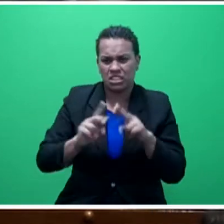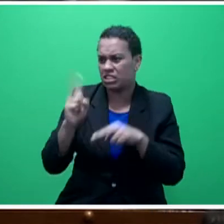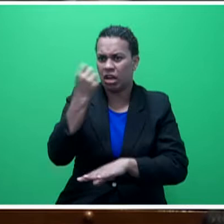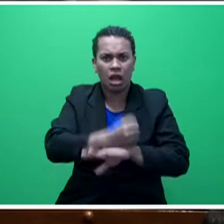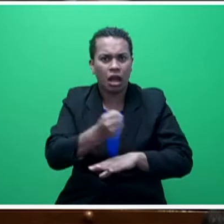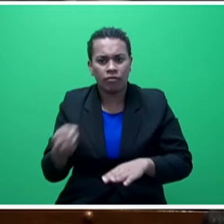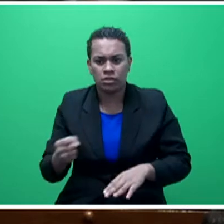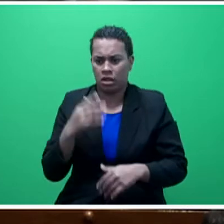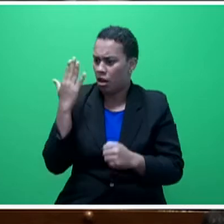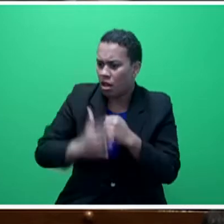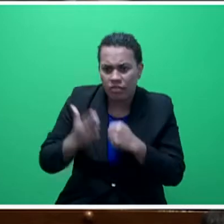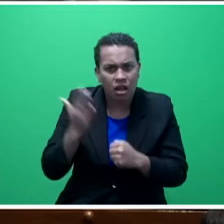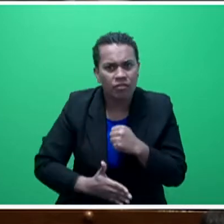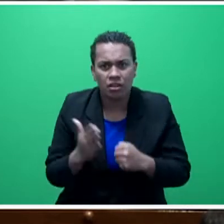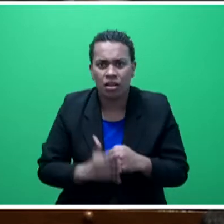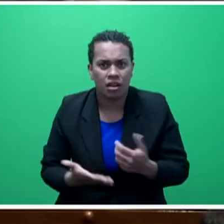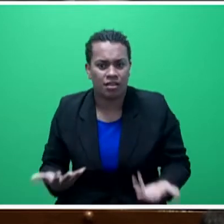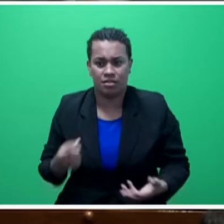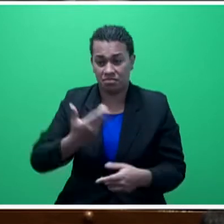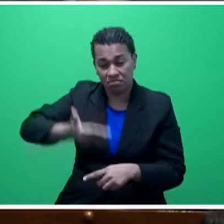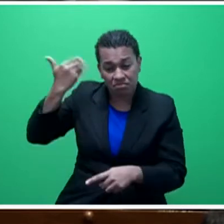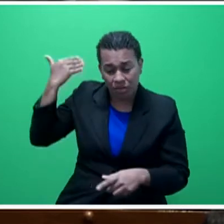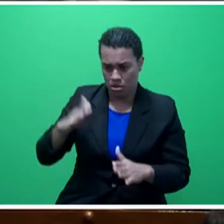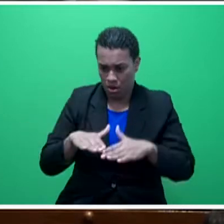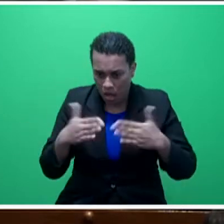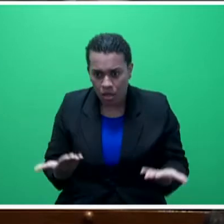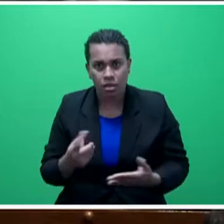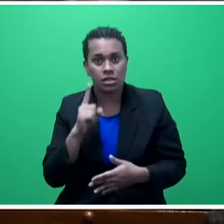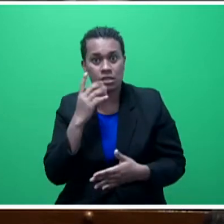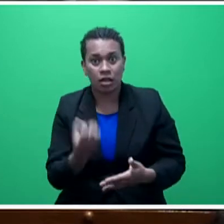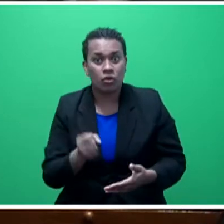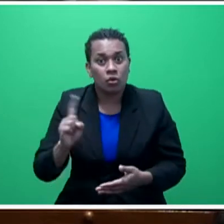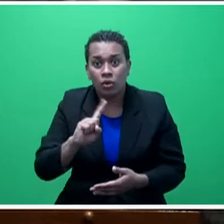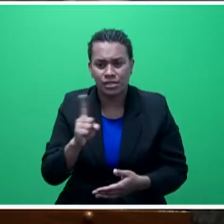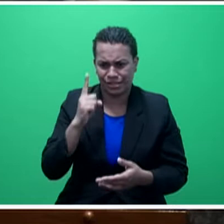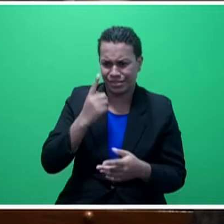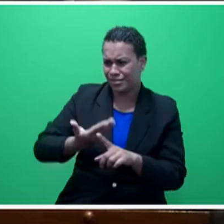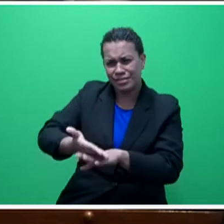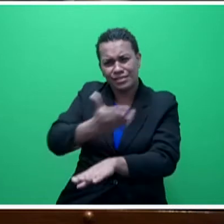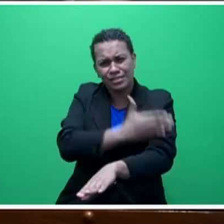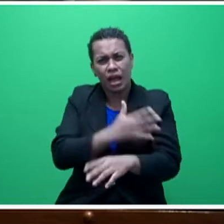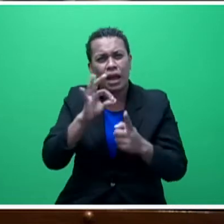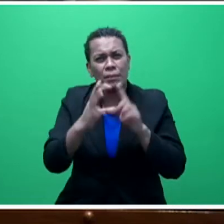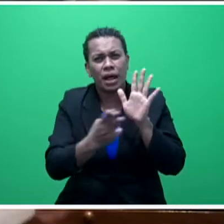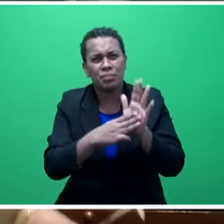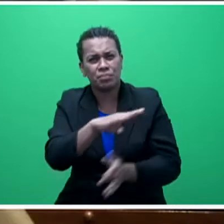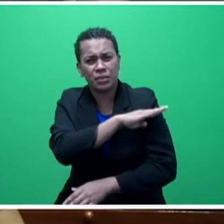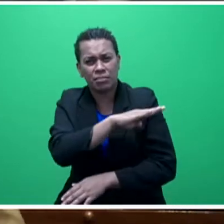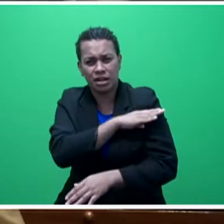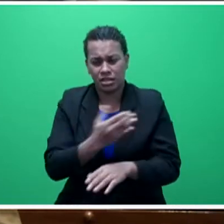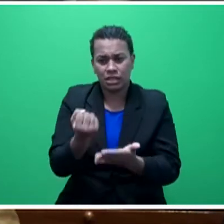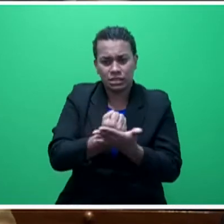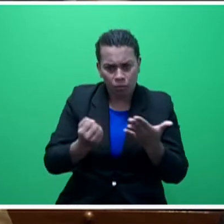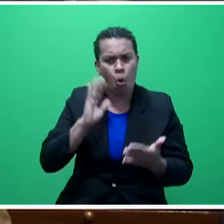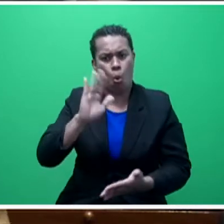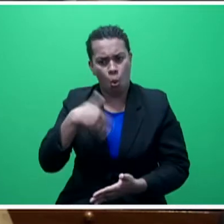also ensured that each time a press conference was held by the government in relation to COVID-19, an interpreter always stood beside